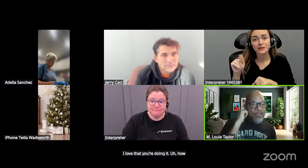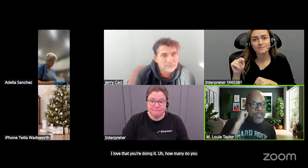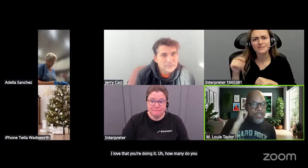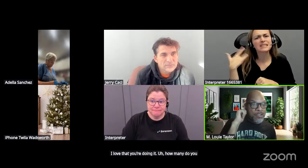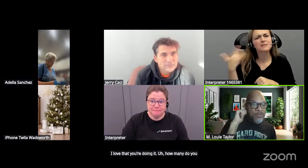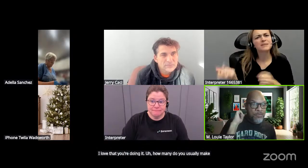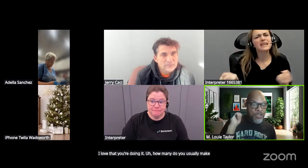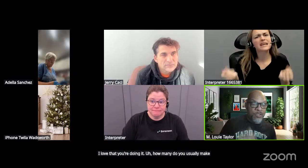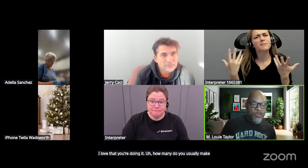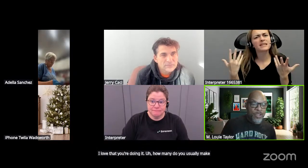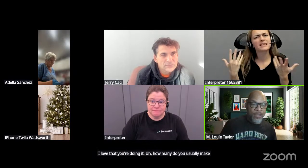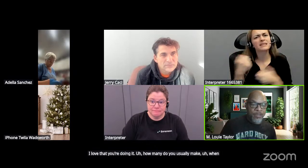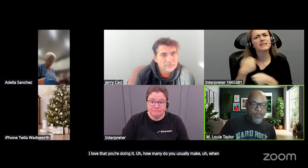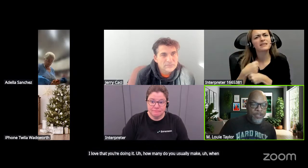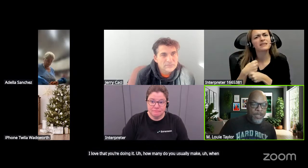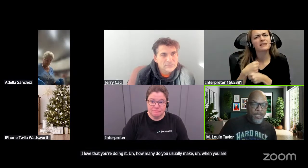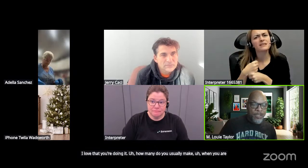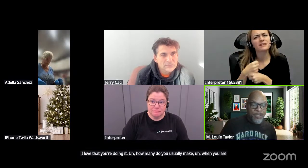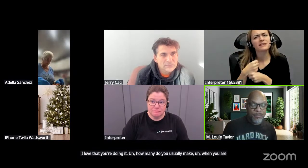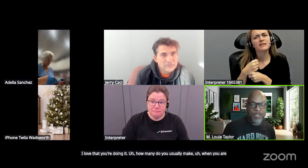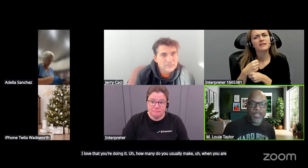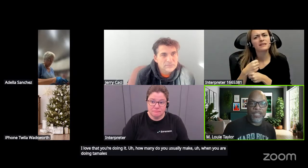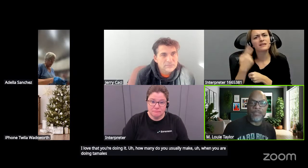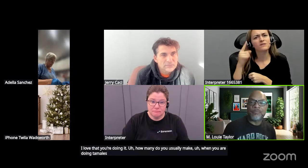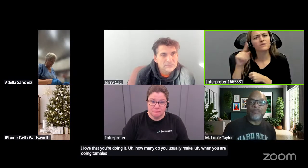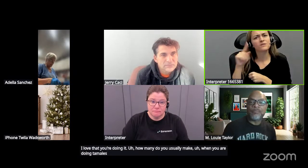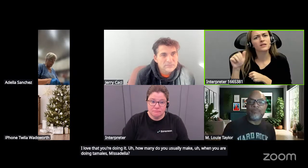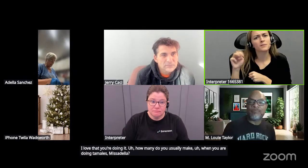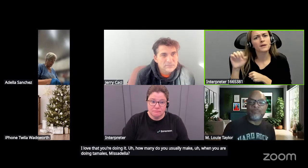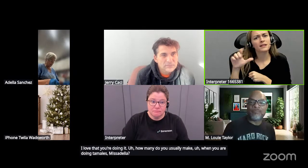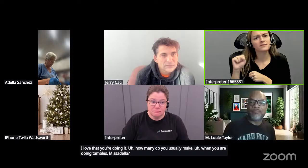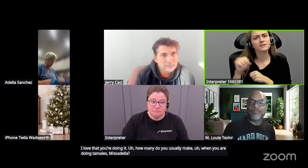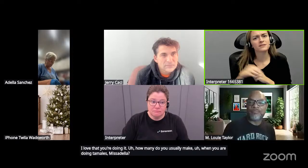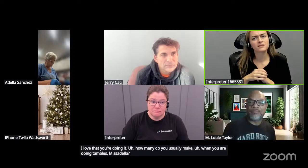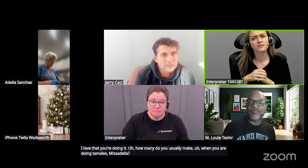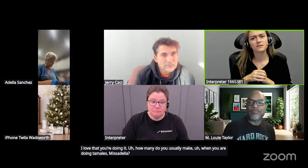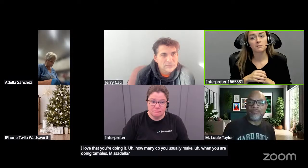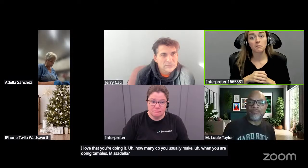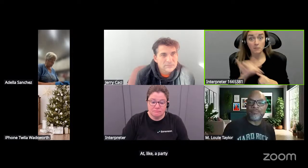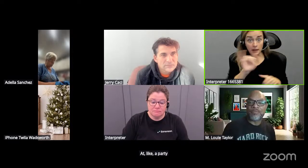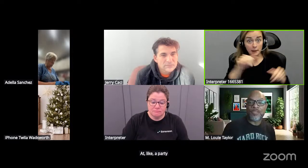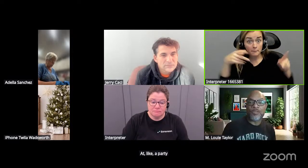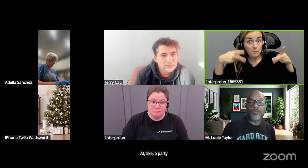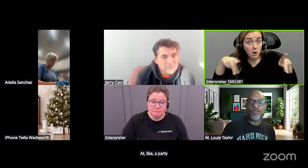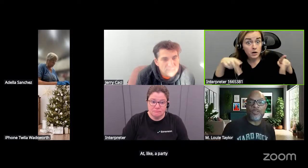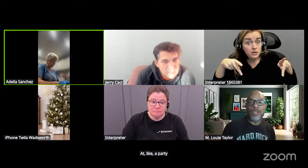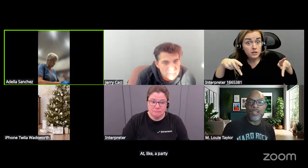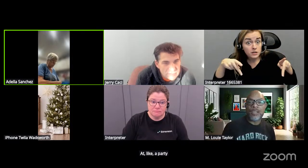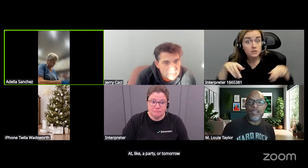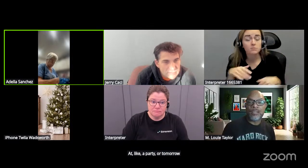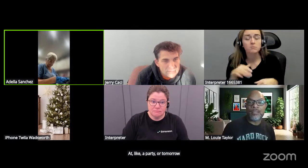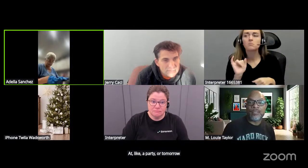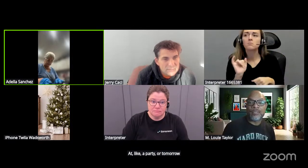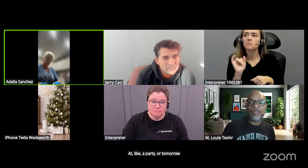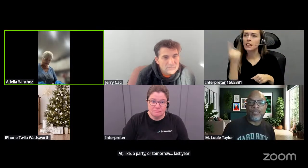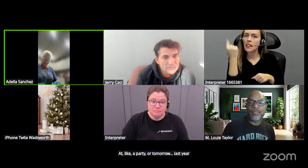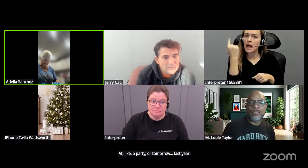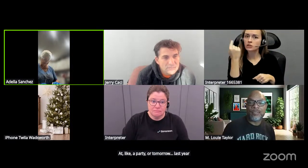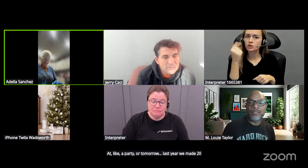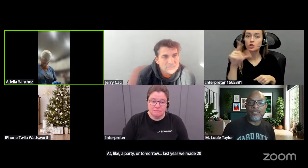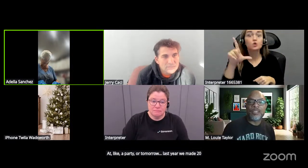make when you are doing tamales, Miss Adela? Like a party, our tamale. Last year we made